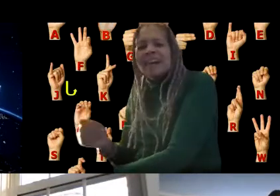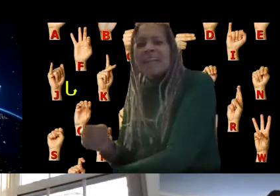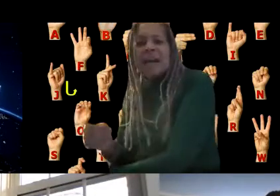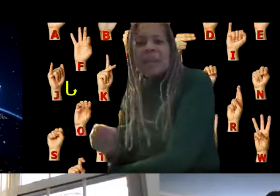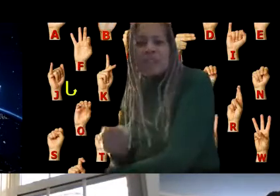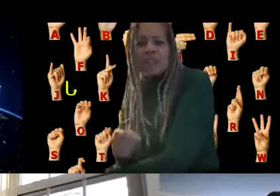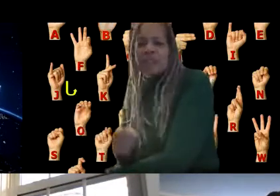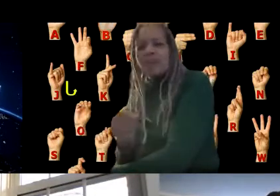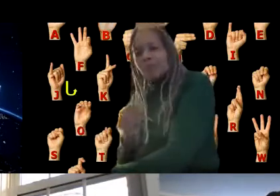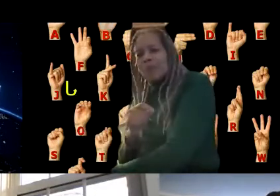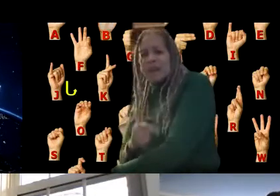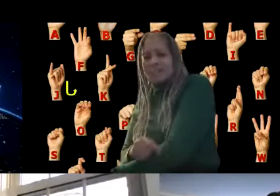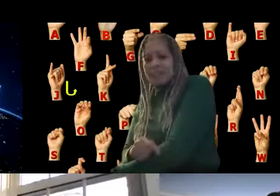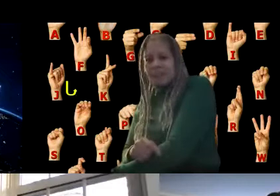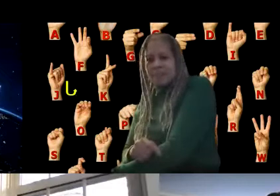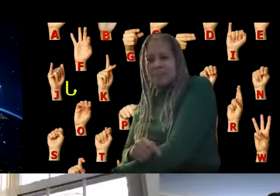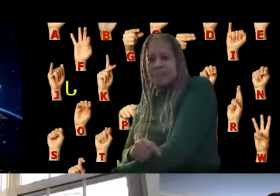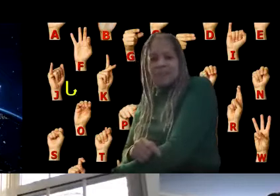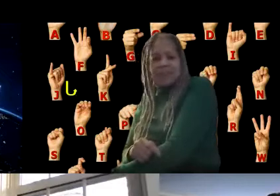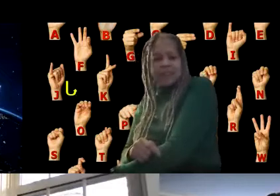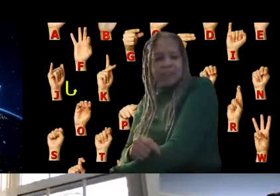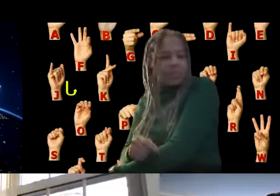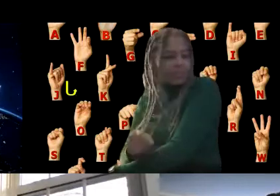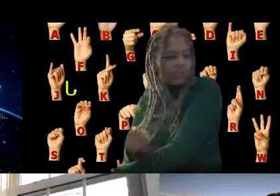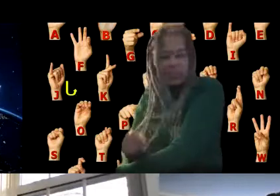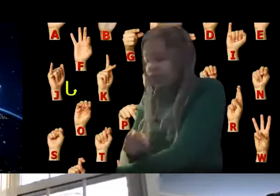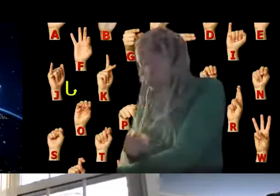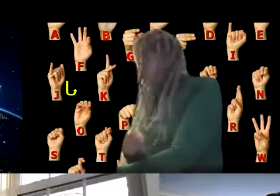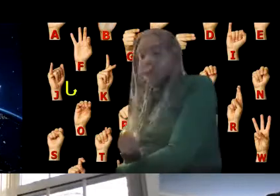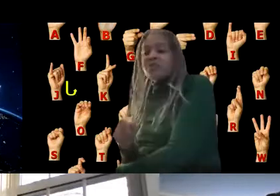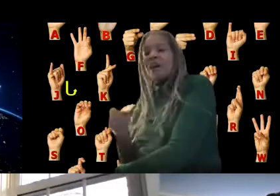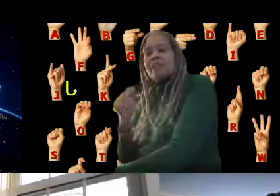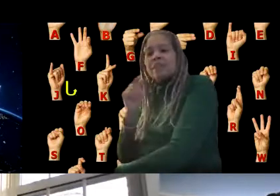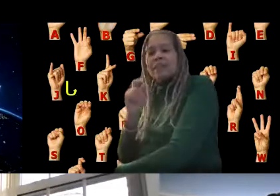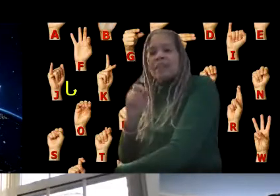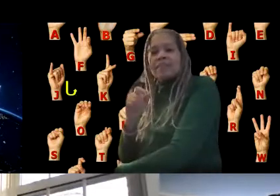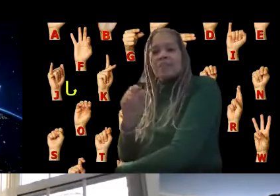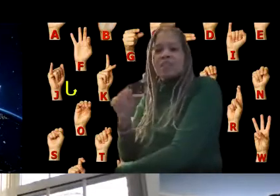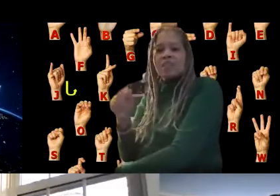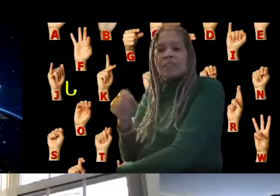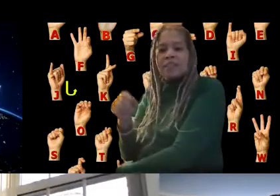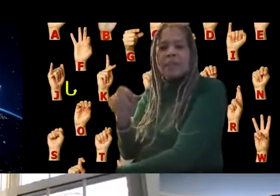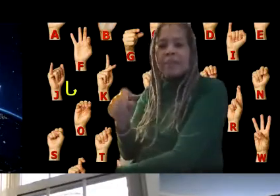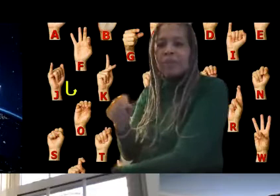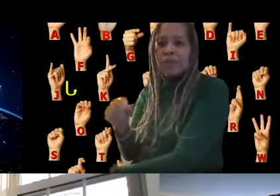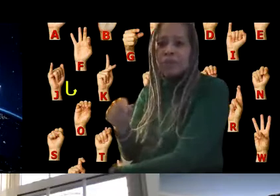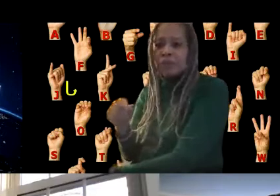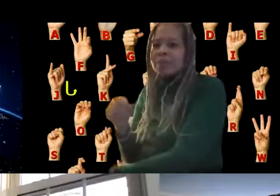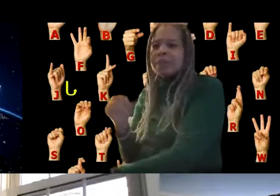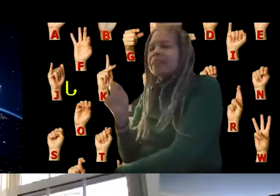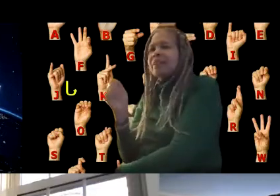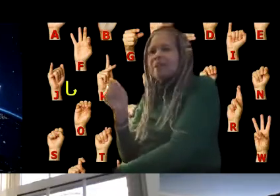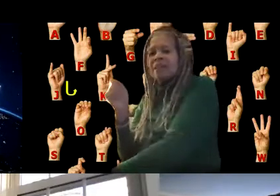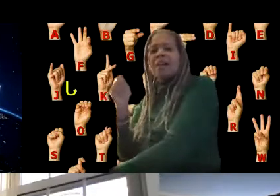But 99% of what we have in common, and I wish I could send you guys a picture. I did that Ancestry DNA. Somebody gave me one for